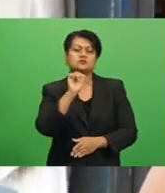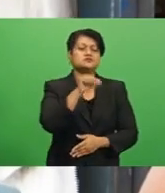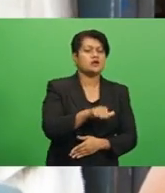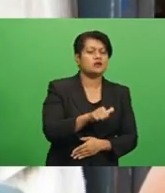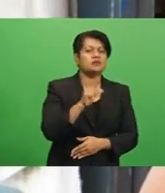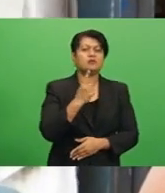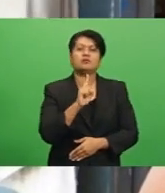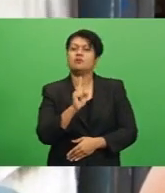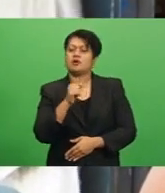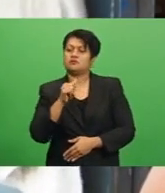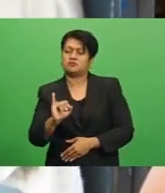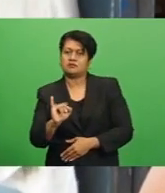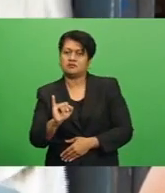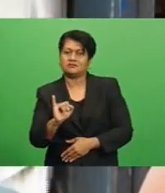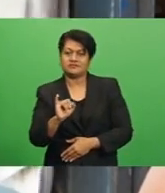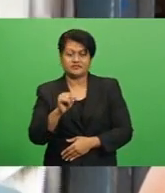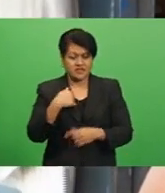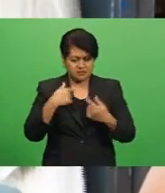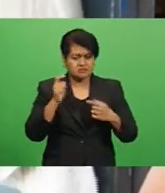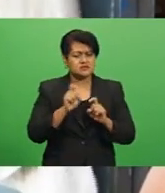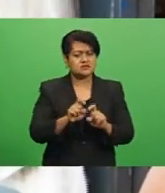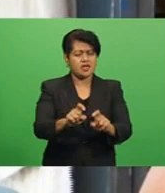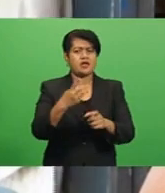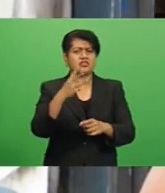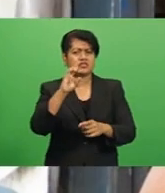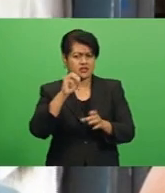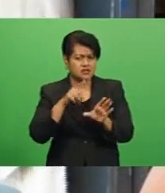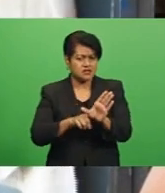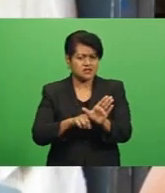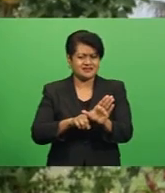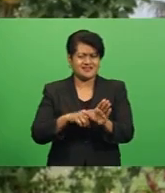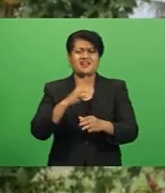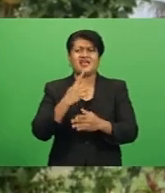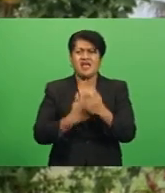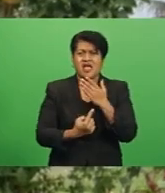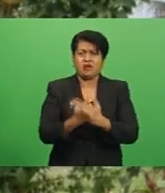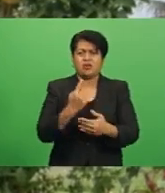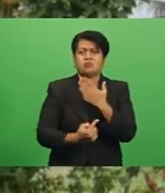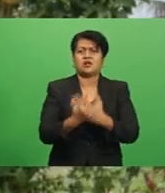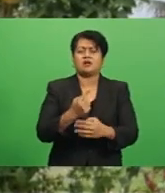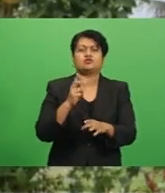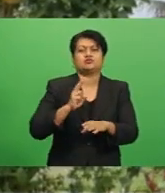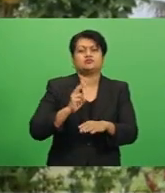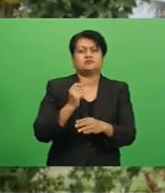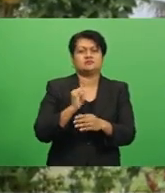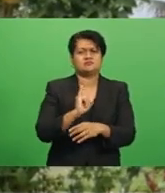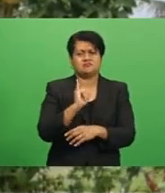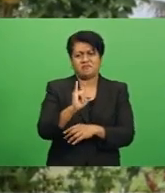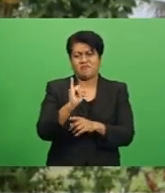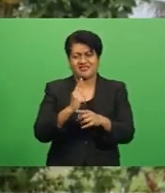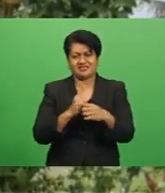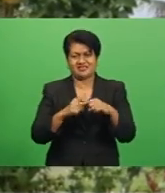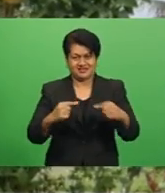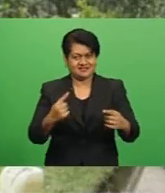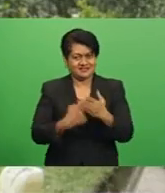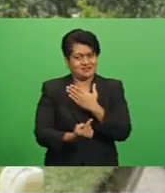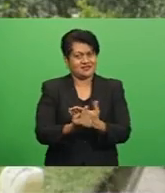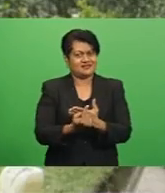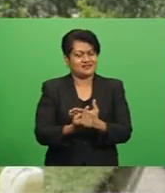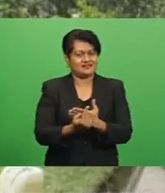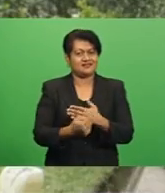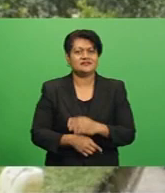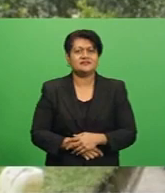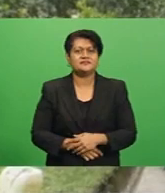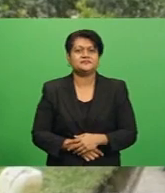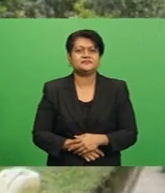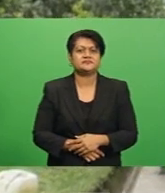lived here for 30 years and illegal activities are only coming up now. The PRB says vandalism is common in some PRB properties